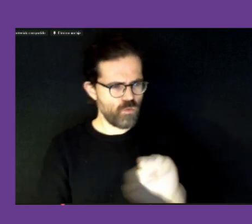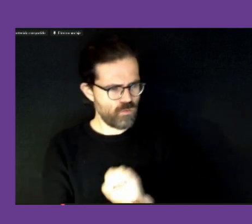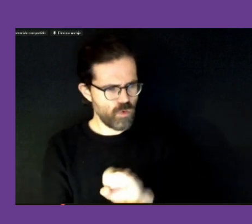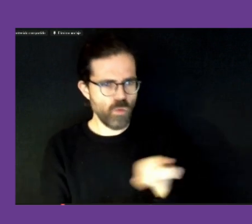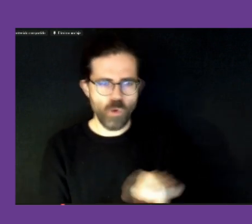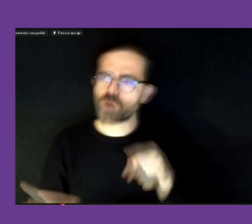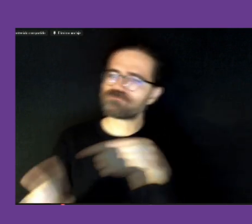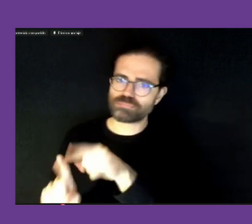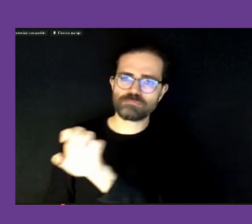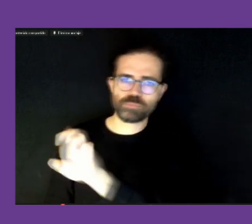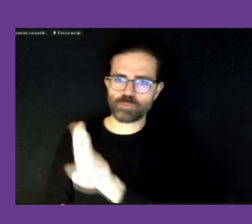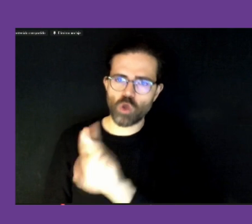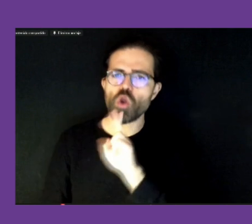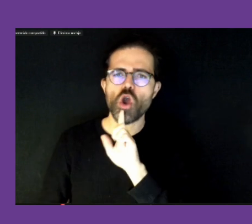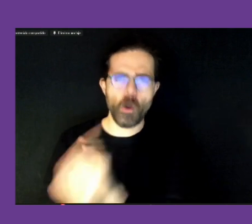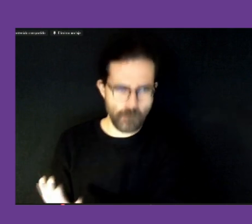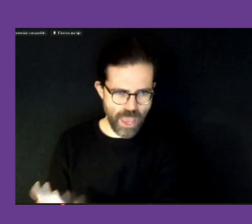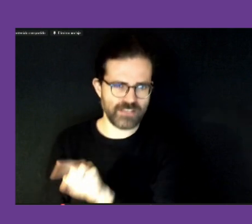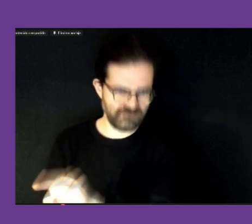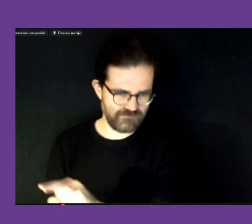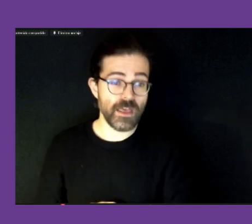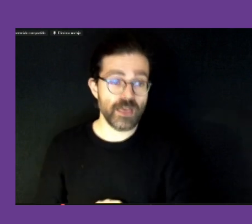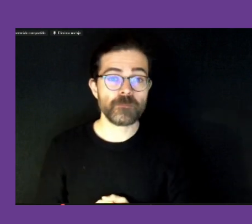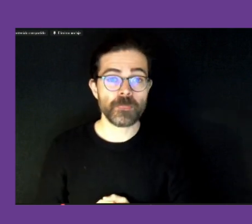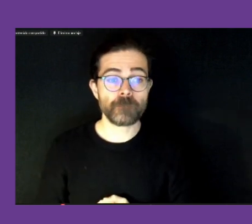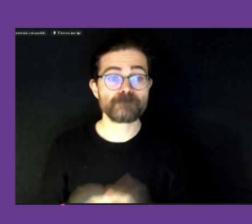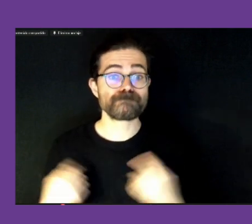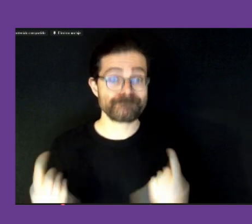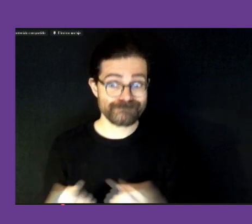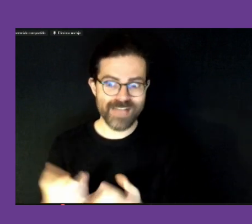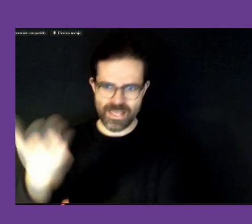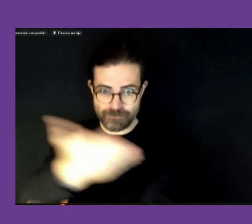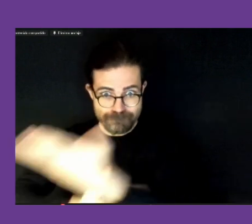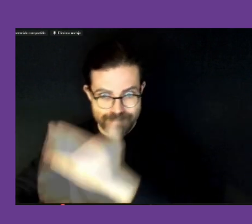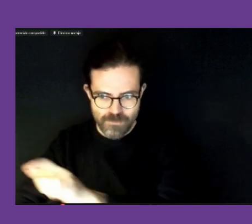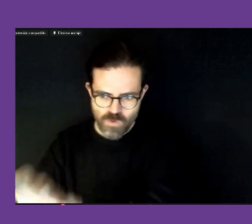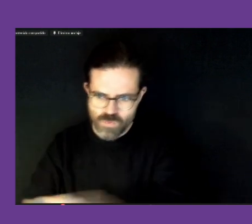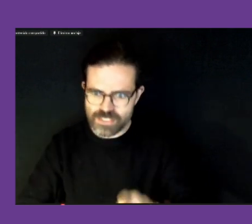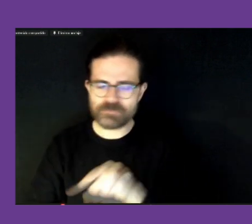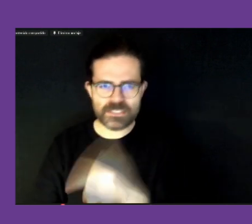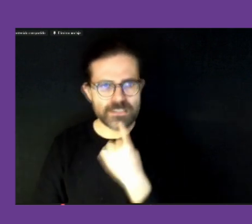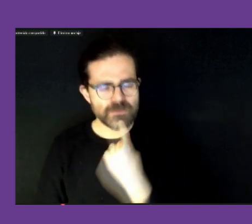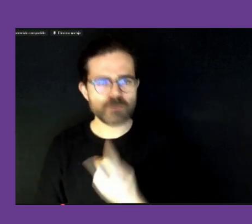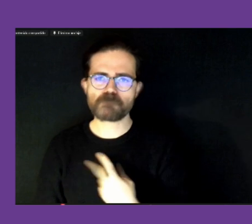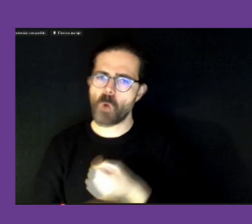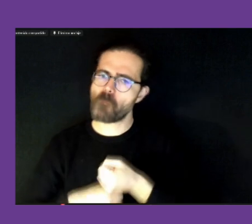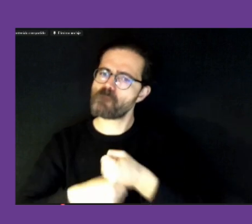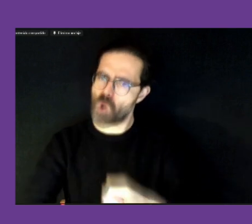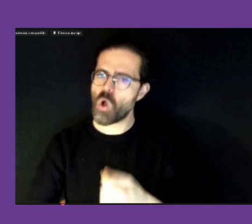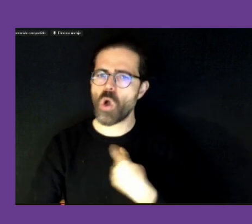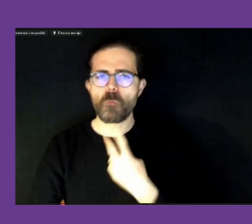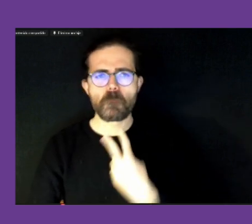with disabilities are involved and have a say on policies affecting their life. Our motto, as you know well,